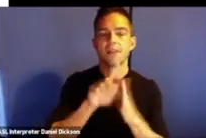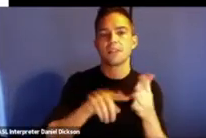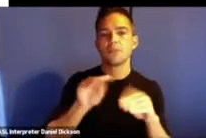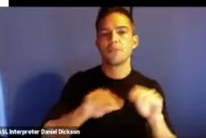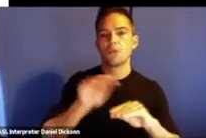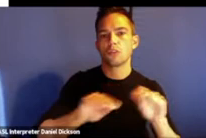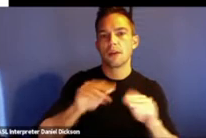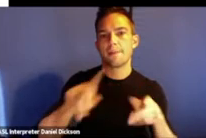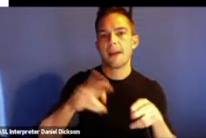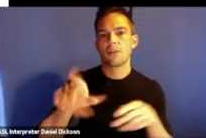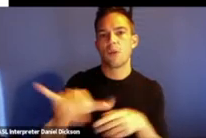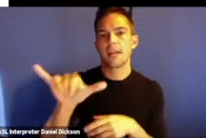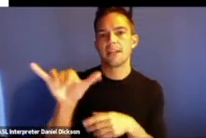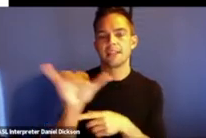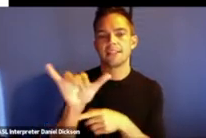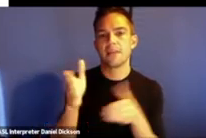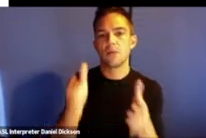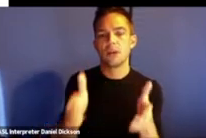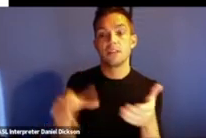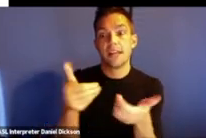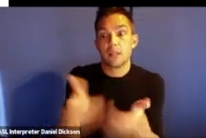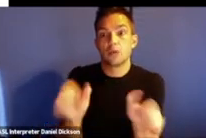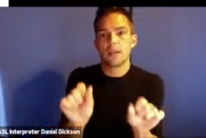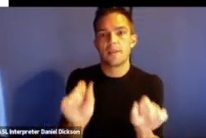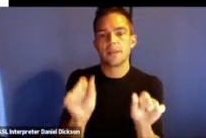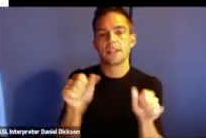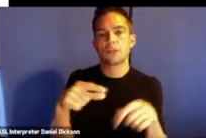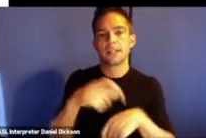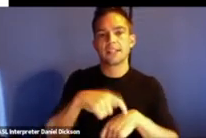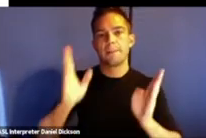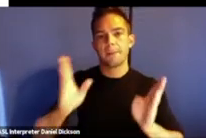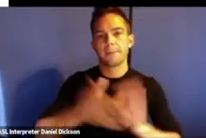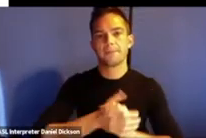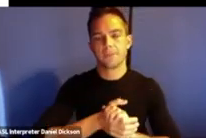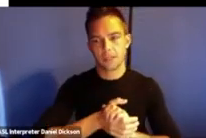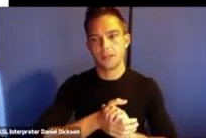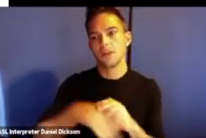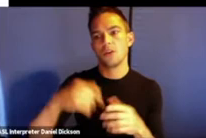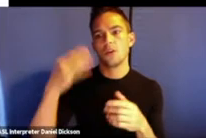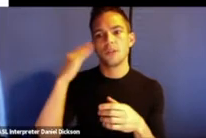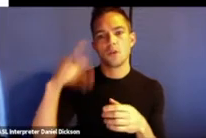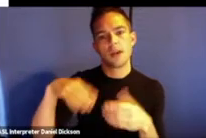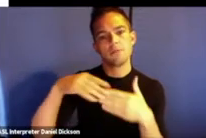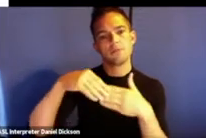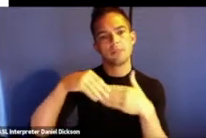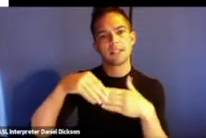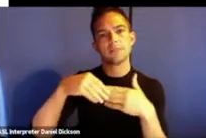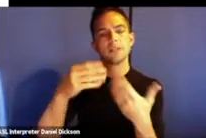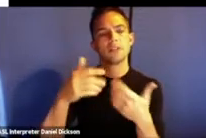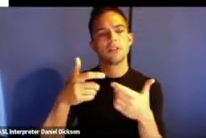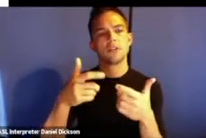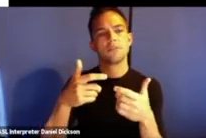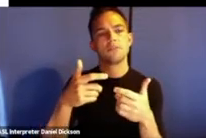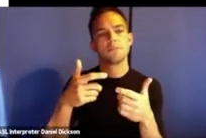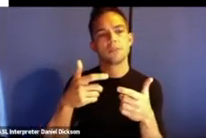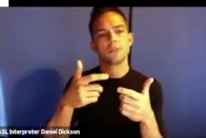way. So they actually lose capabilities in that period. And we know that plasticity is far greater in younger nervous